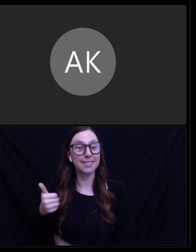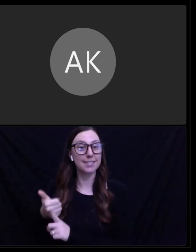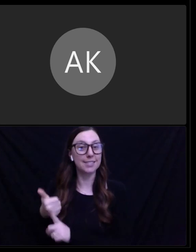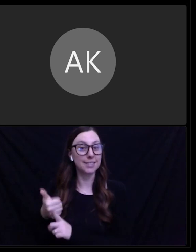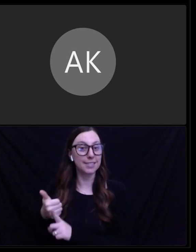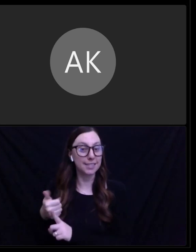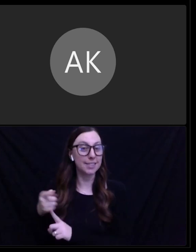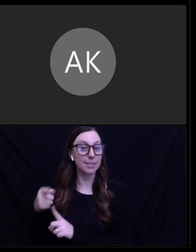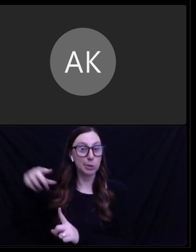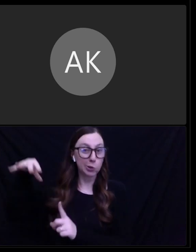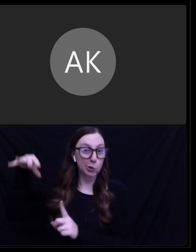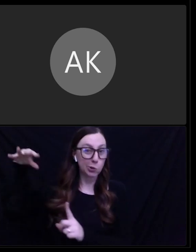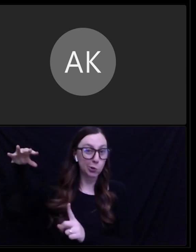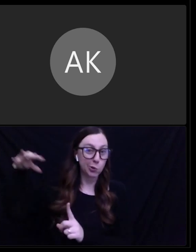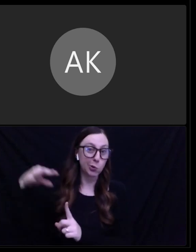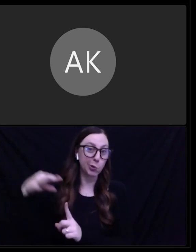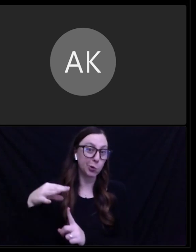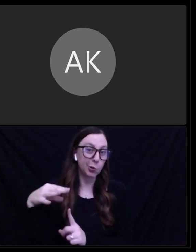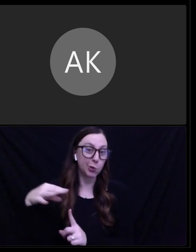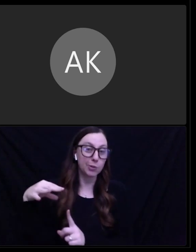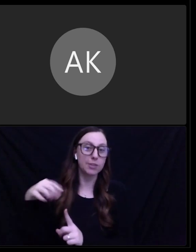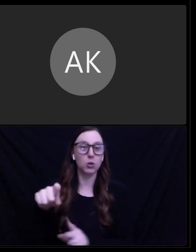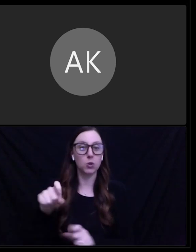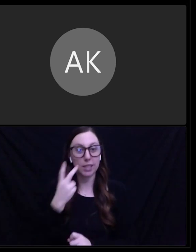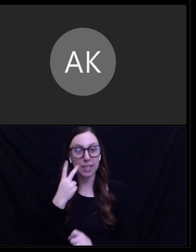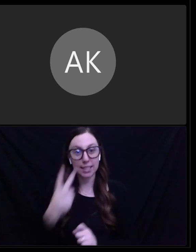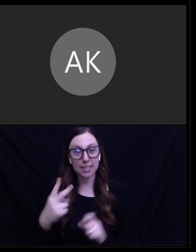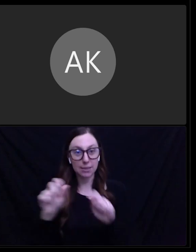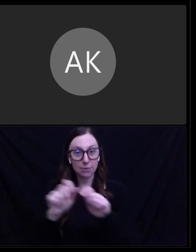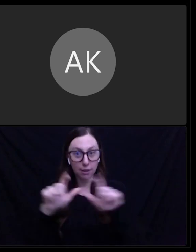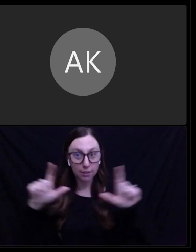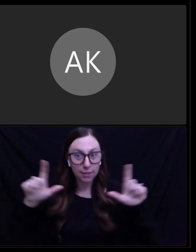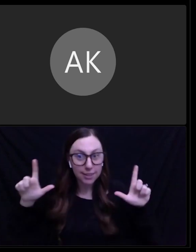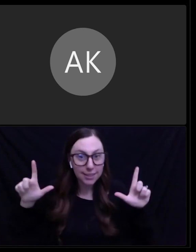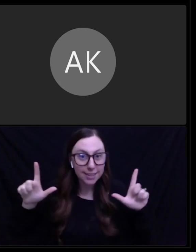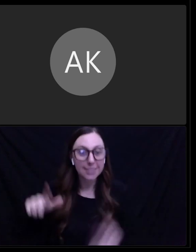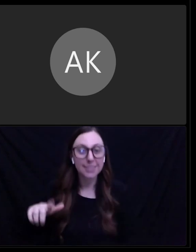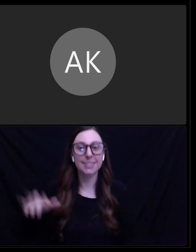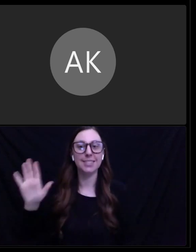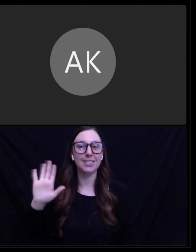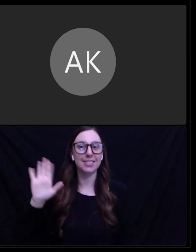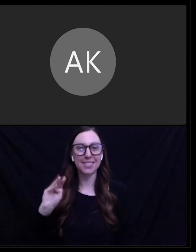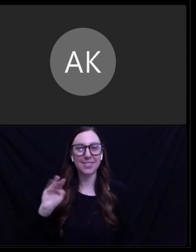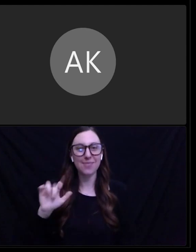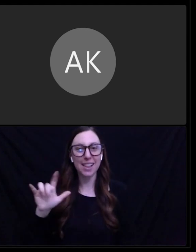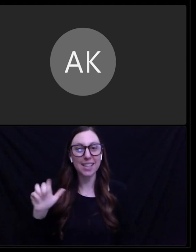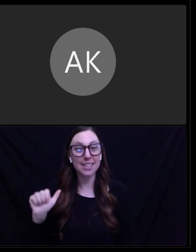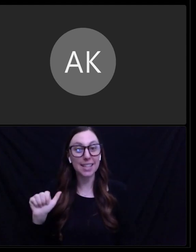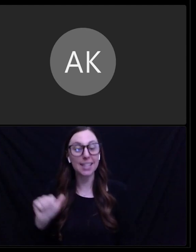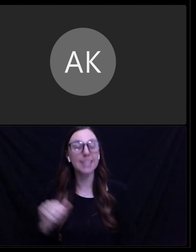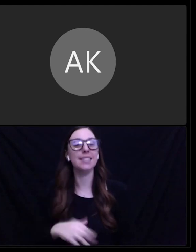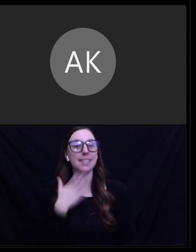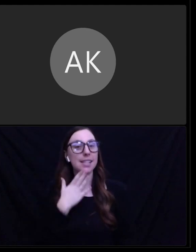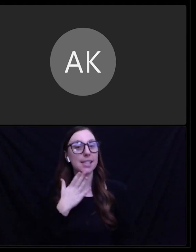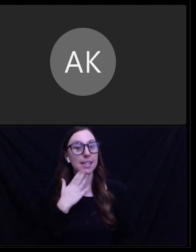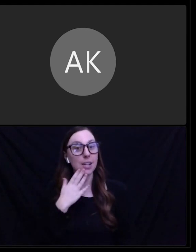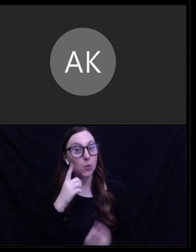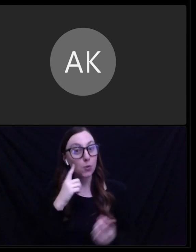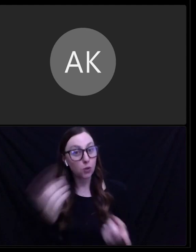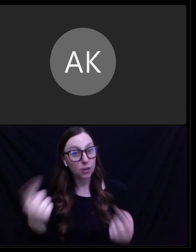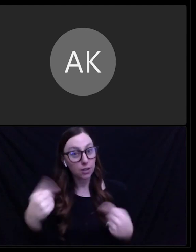you all these up close shots so you can get better views and all of that. Say hi, Melissa. Thank you all for coming out today.